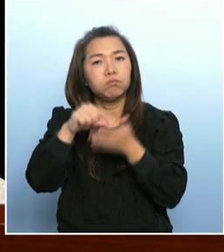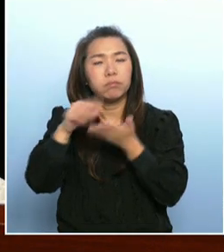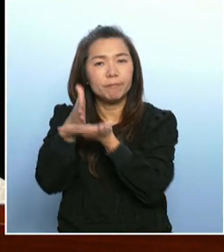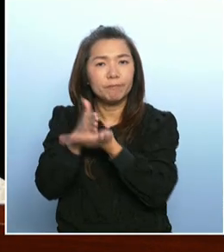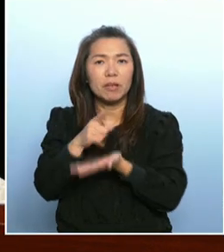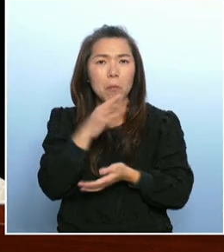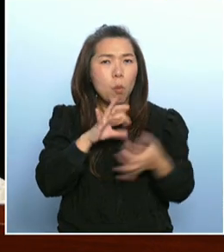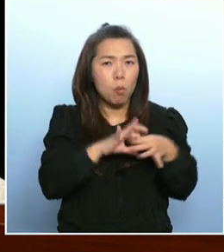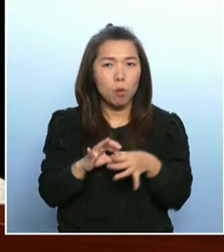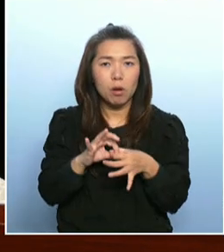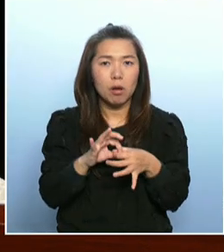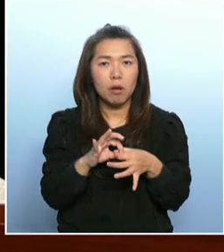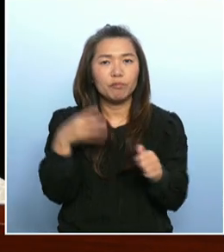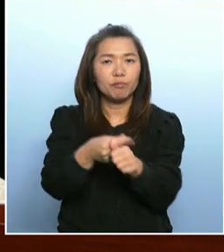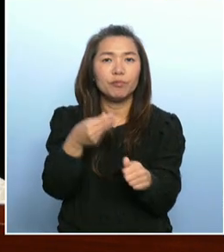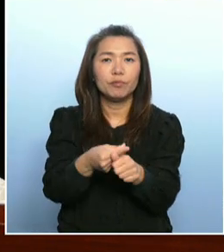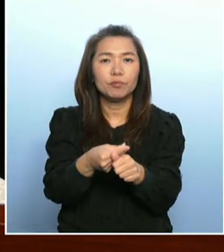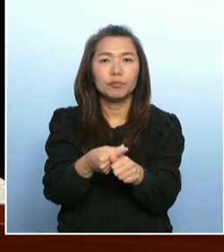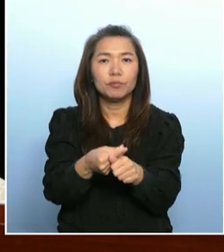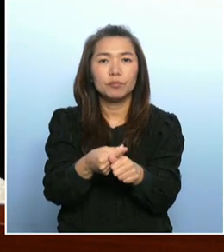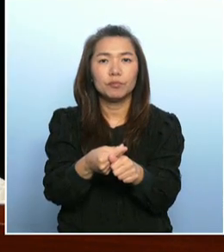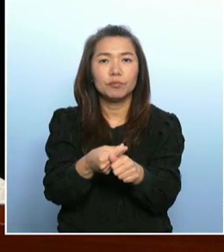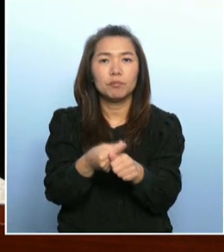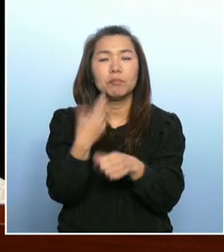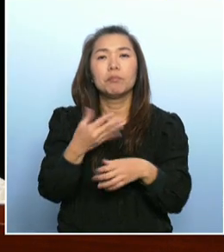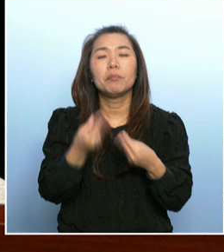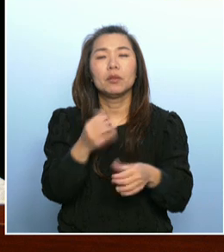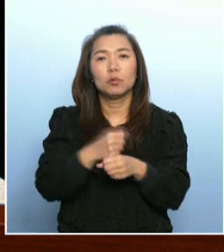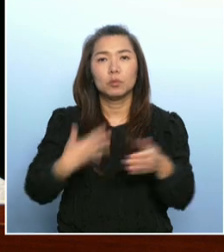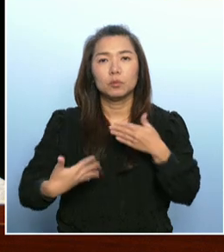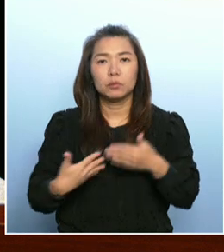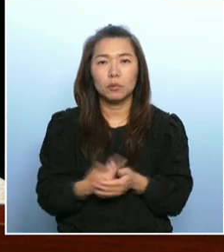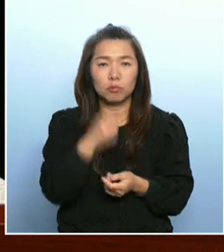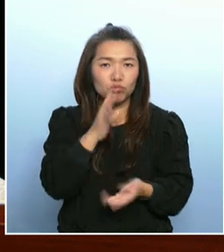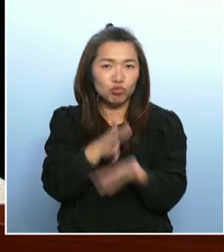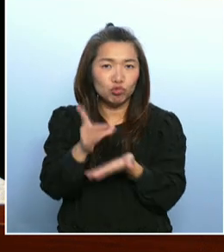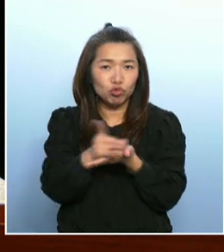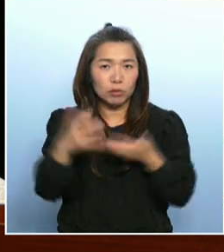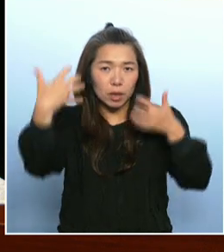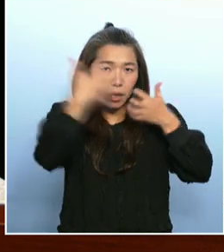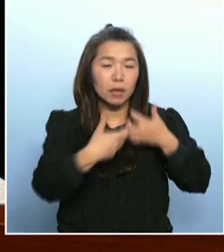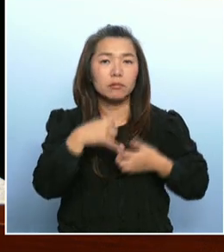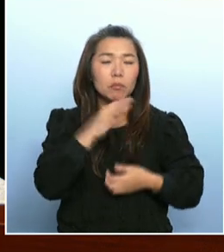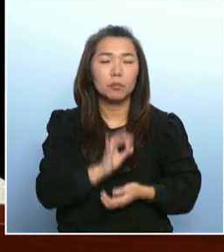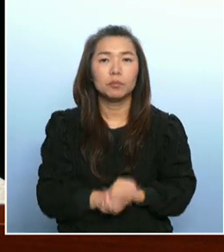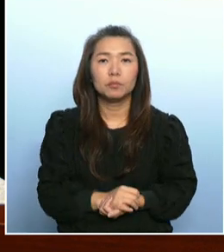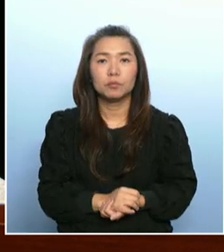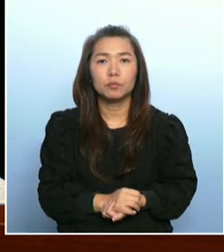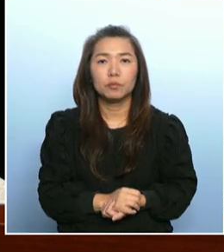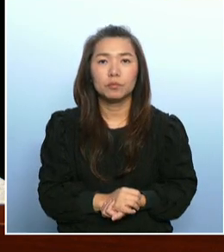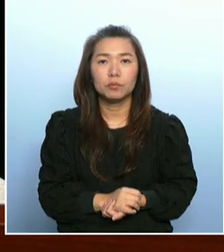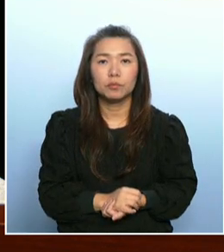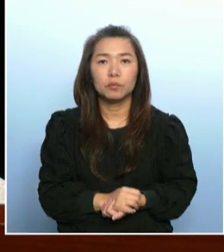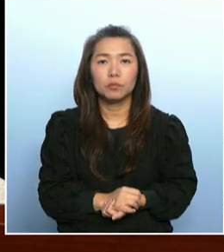provision of relevant services and training for care workers in the 11 types